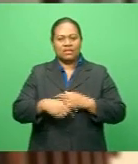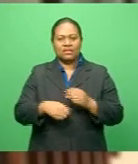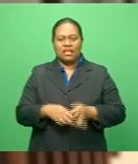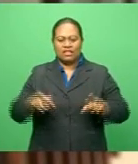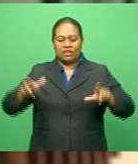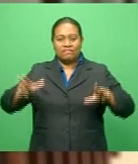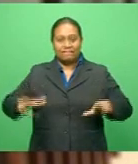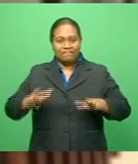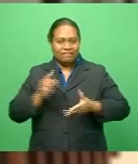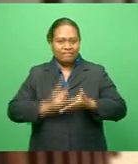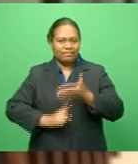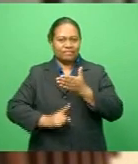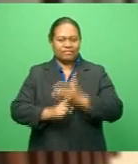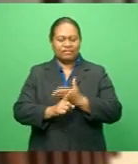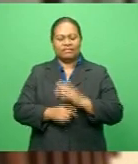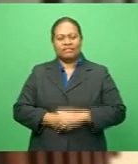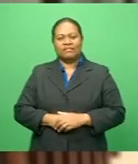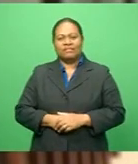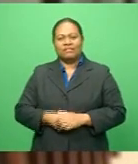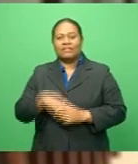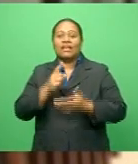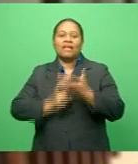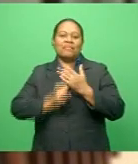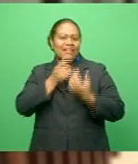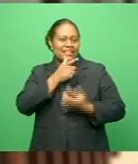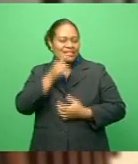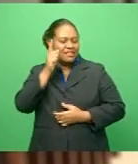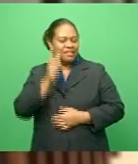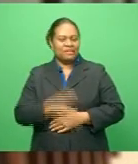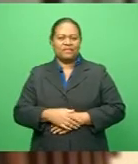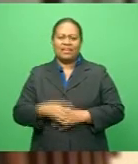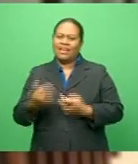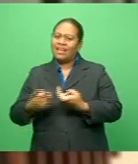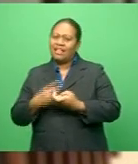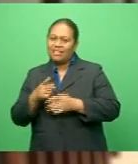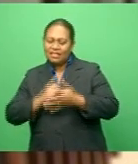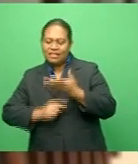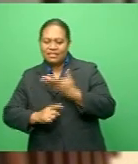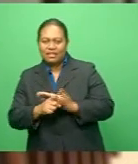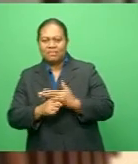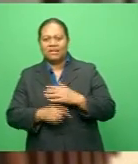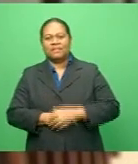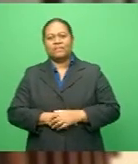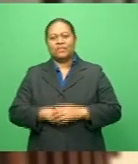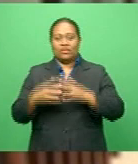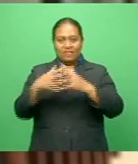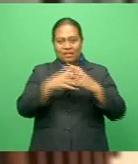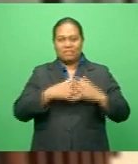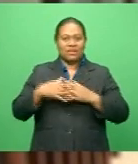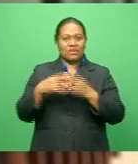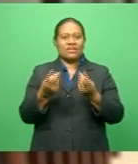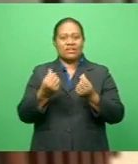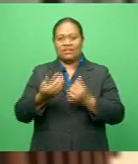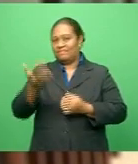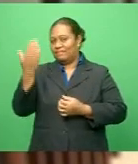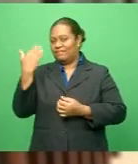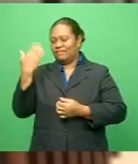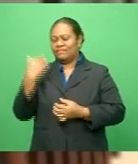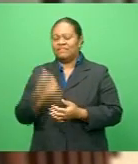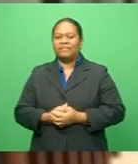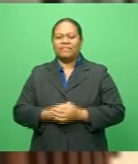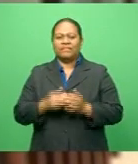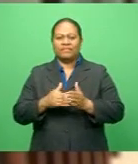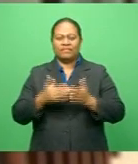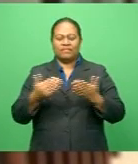failing again to narrow their differences yesterday. Other majors had dipped a friction against the US dollar overnight with a broadly